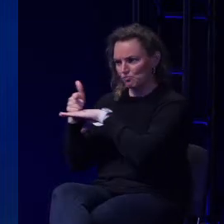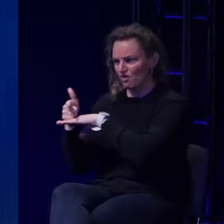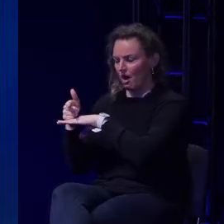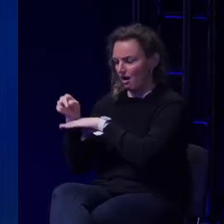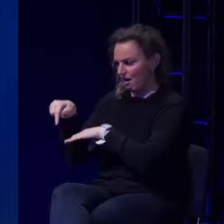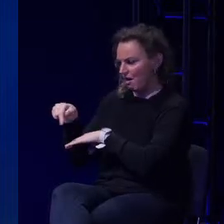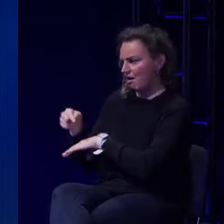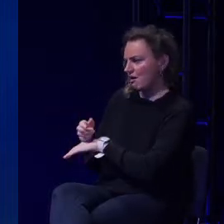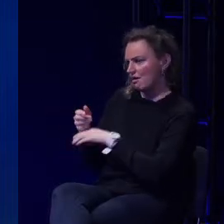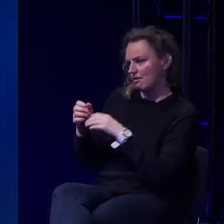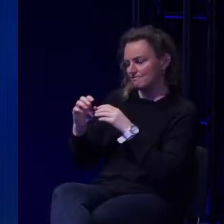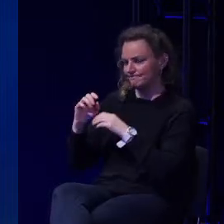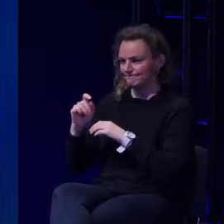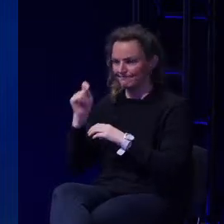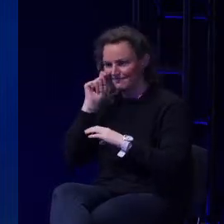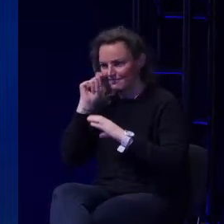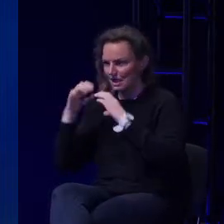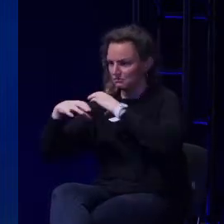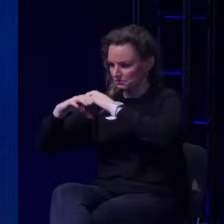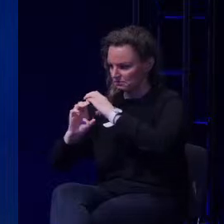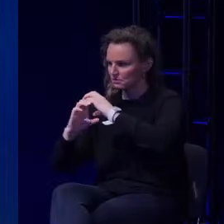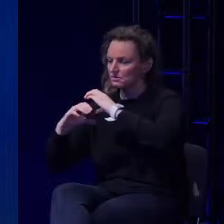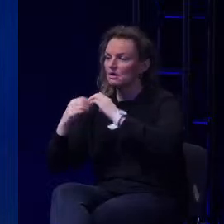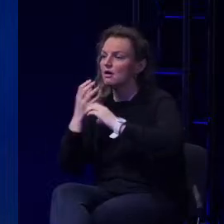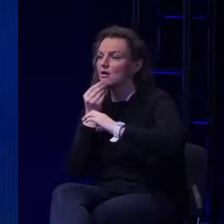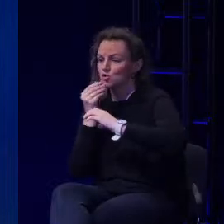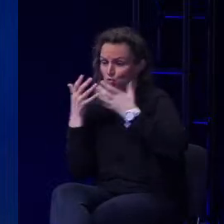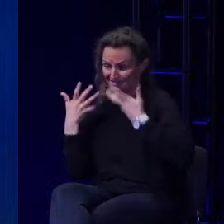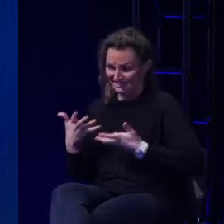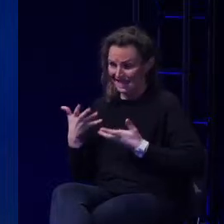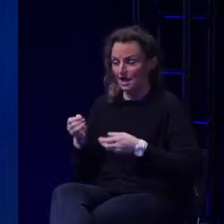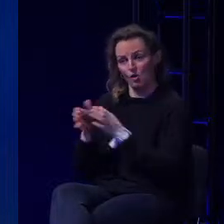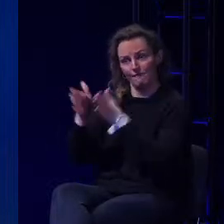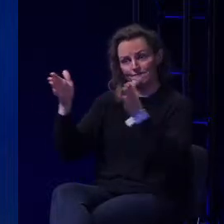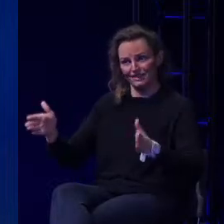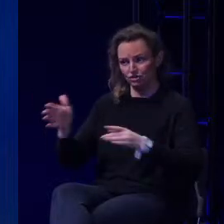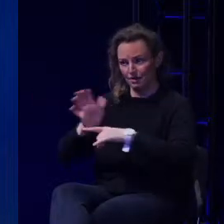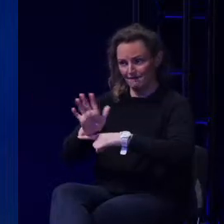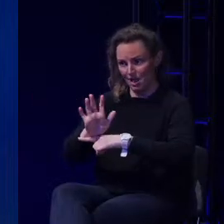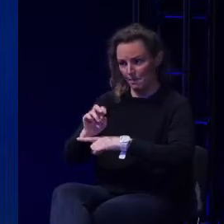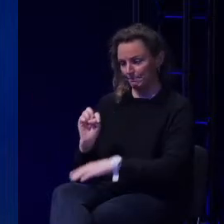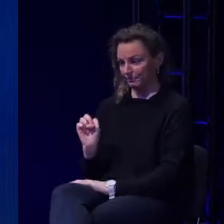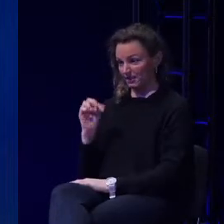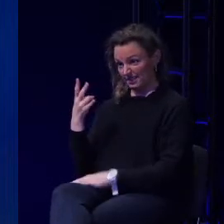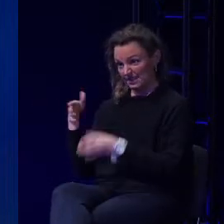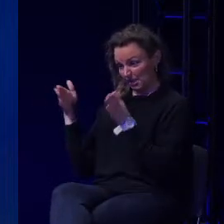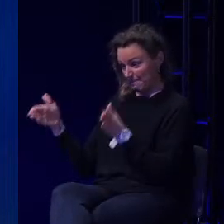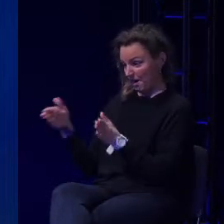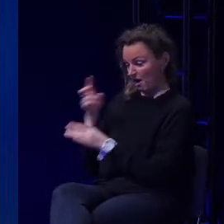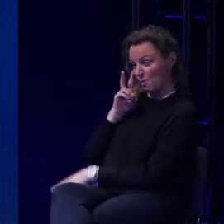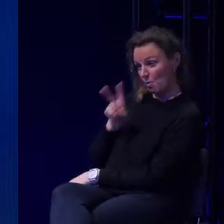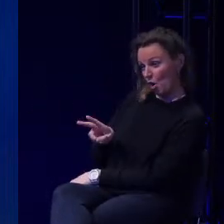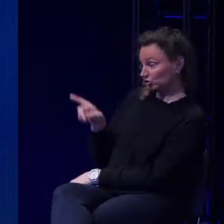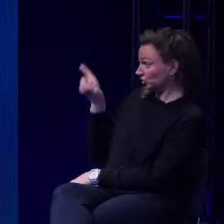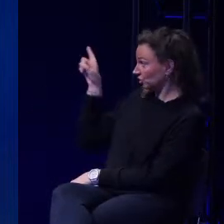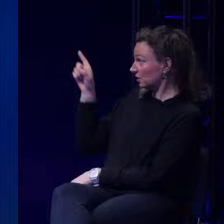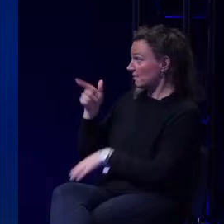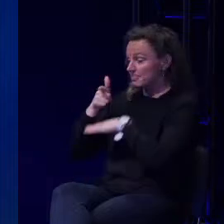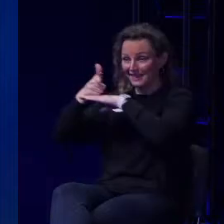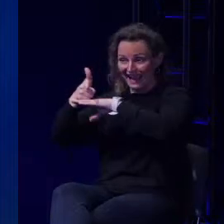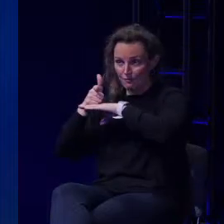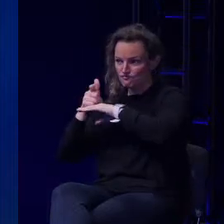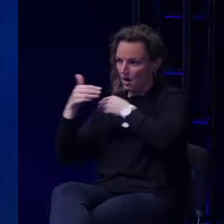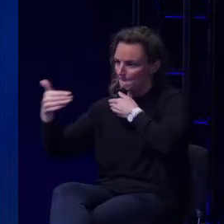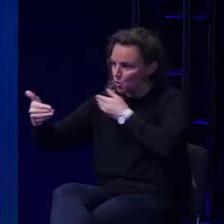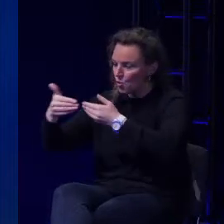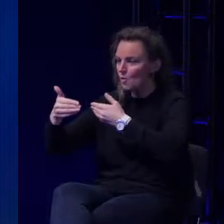And if you watch certainly the second part of it, it's in 2 pieces. The second part, just watch the camera move, the lens,